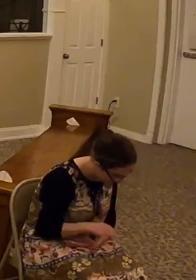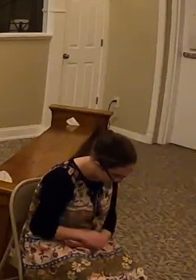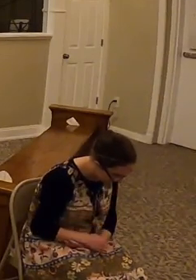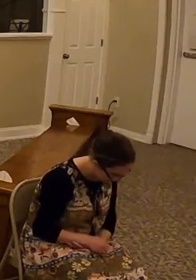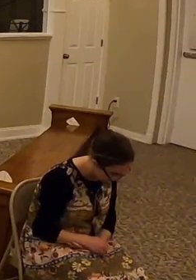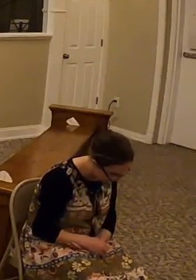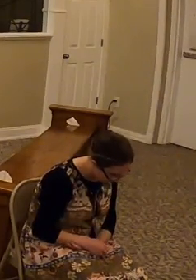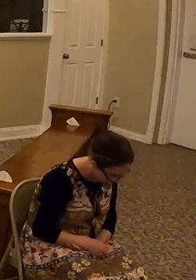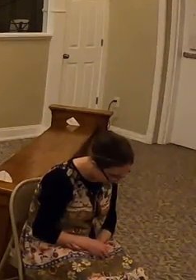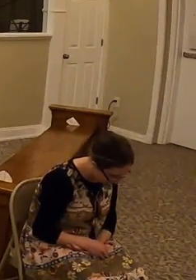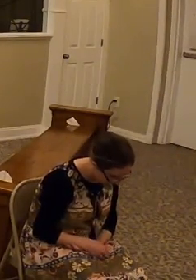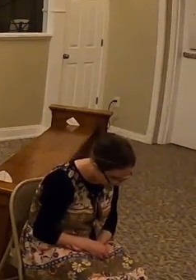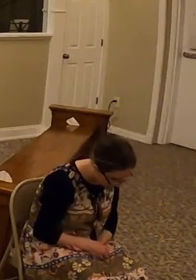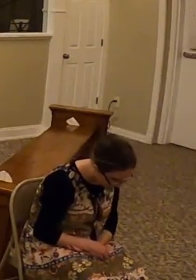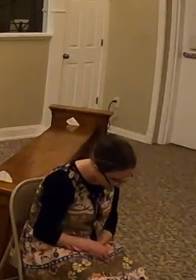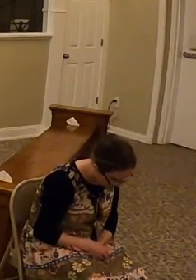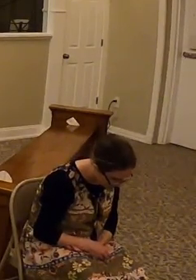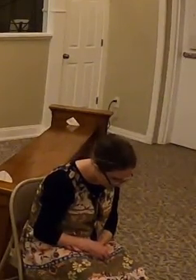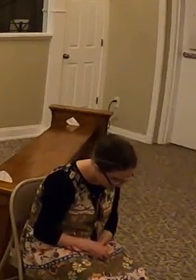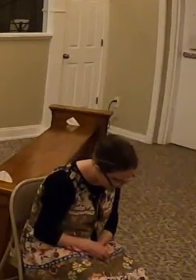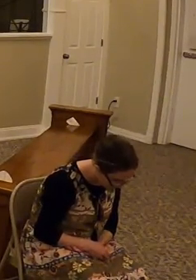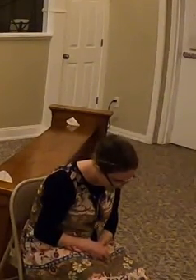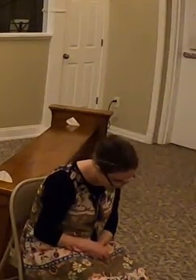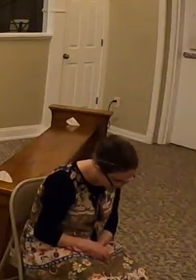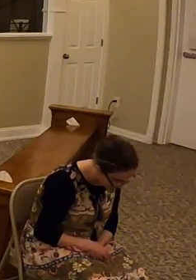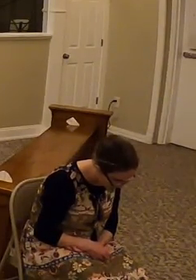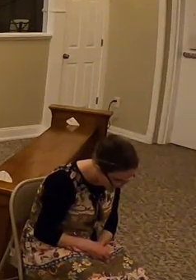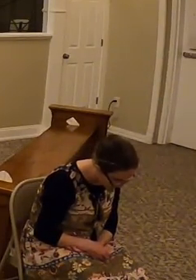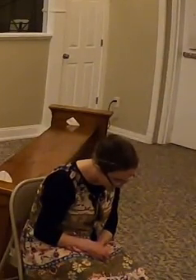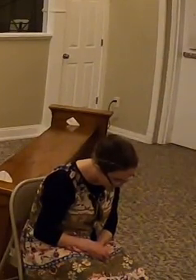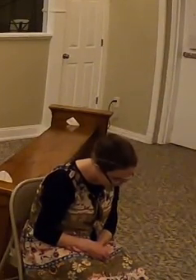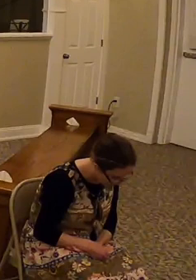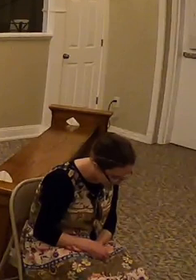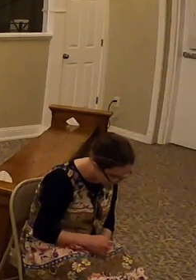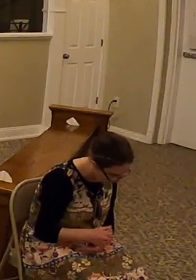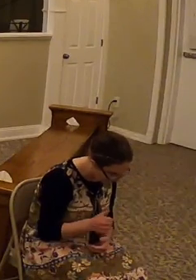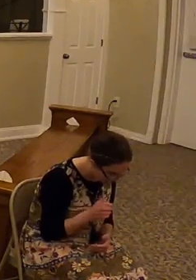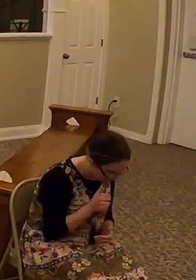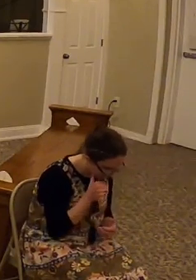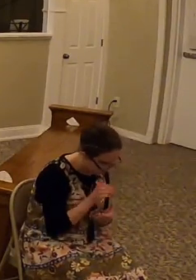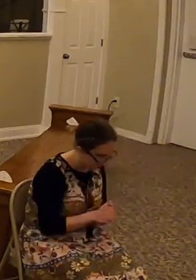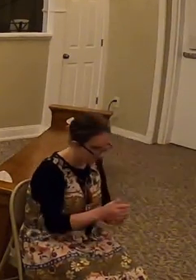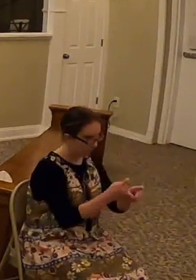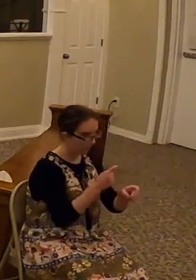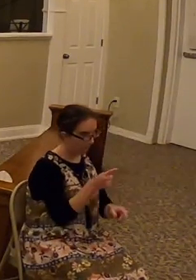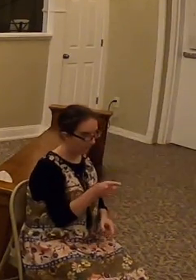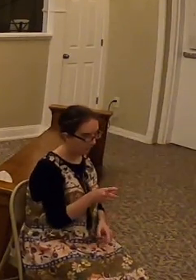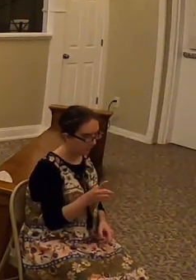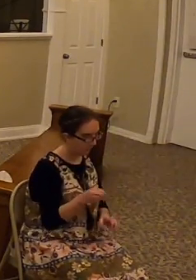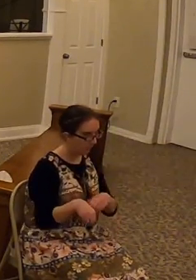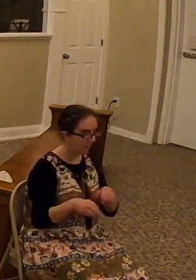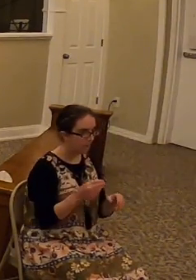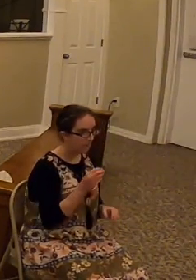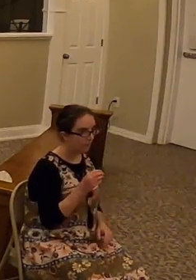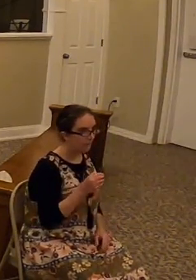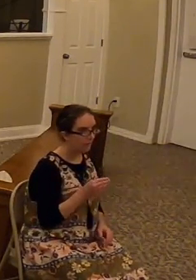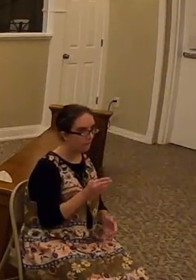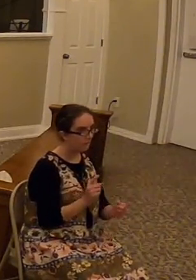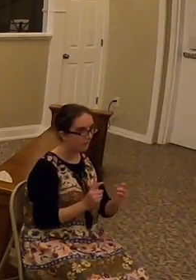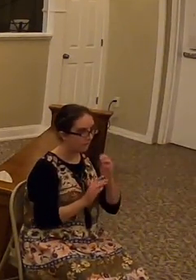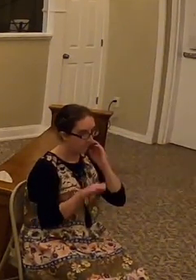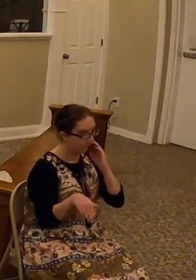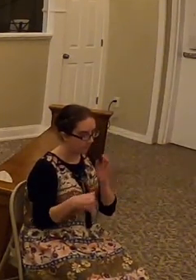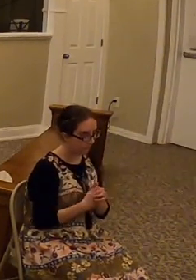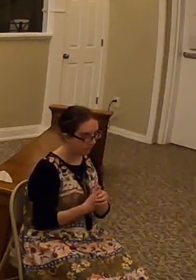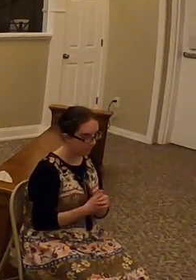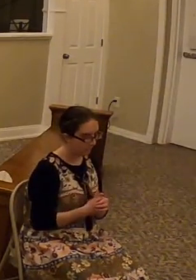him. I'm going to take your wives from you. Amen. For thou didst it secretly, but I'll do it before